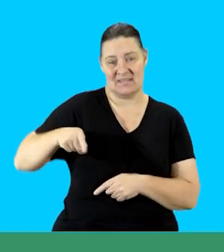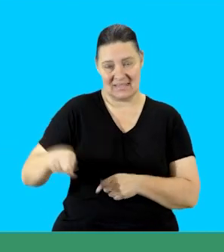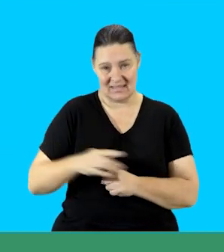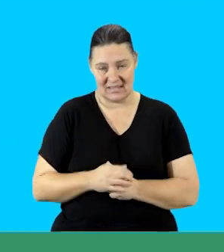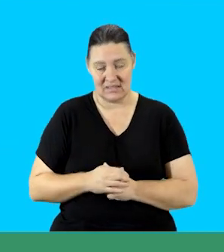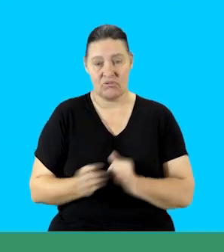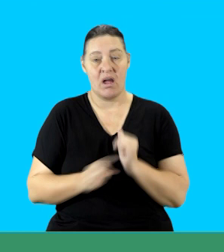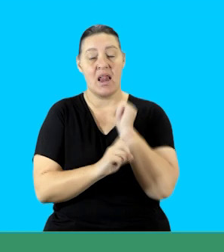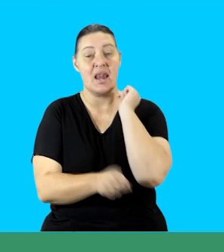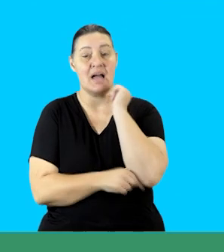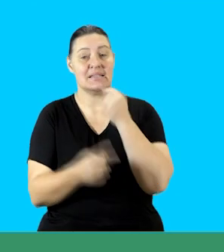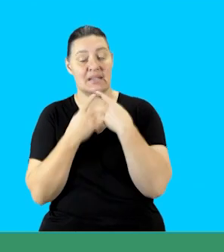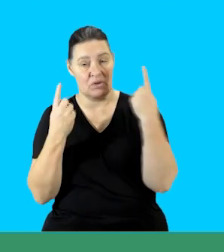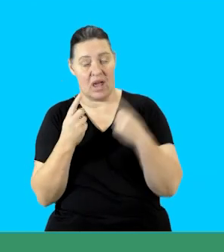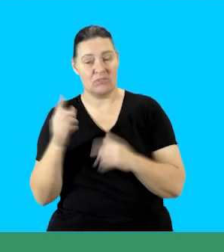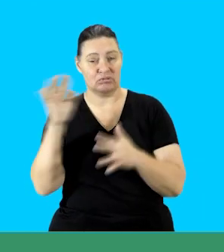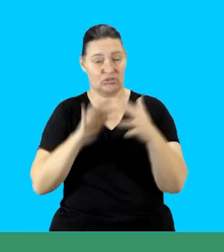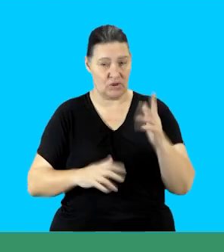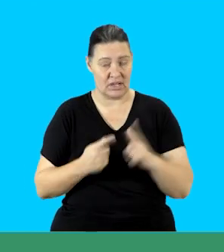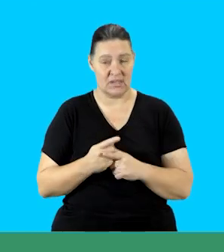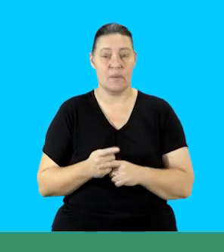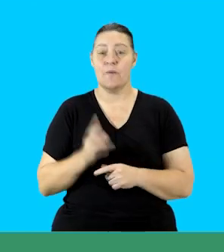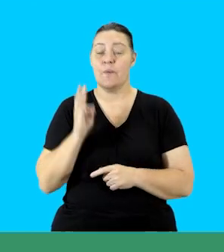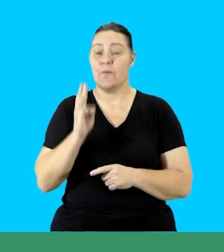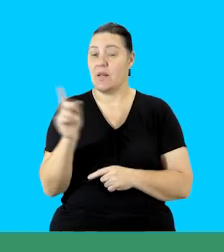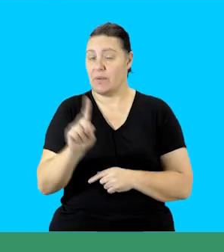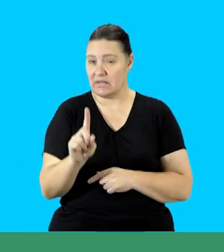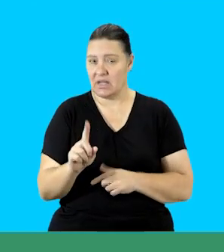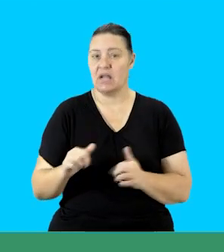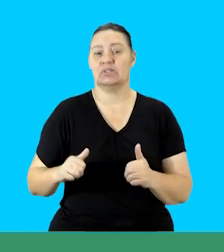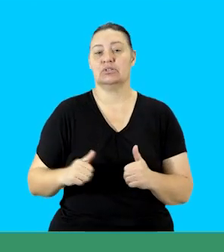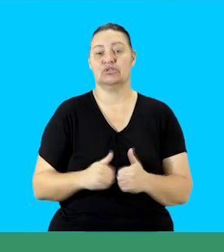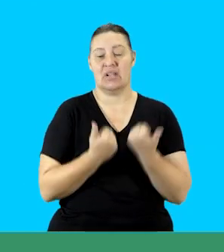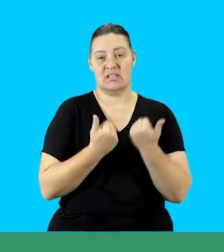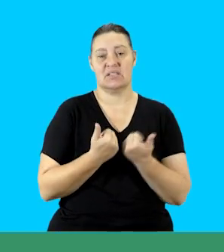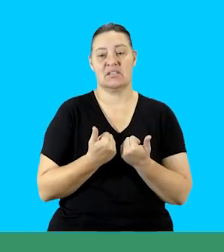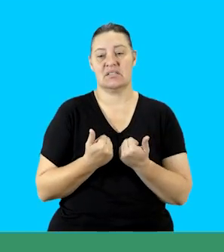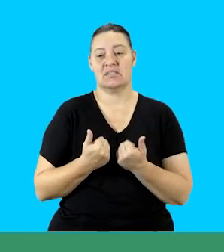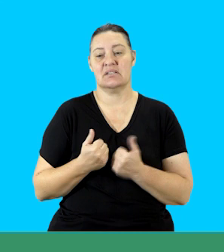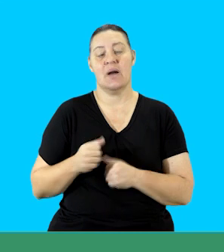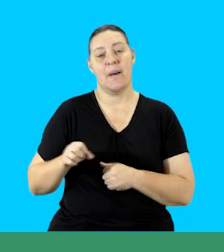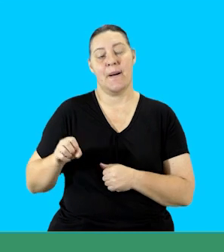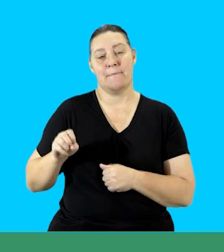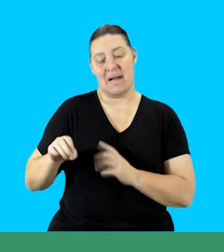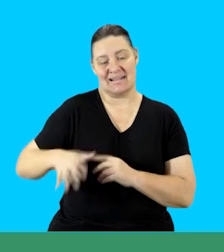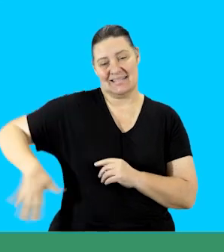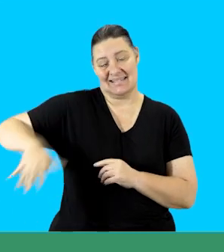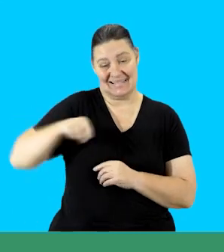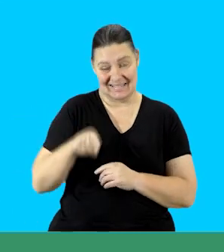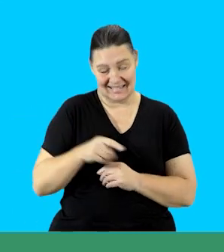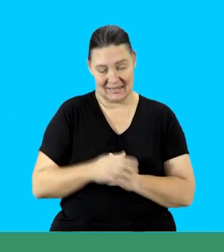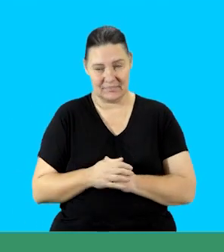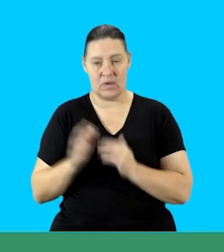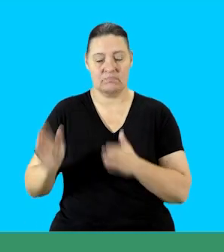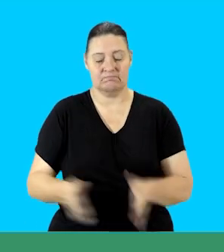so the last statement on our scenario is going to be the challenge of the market environment. Now, let's move on to